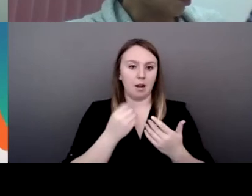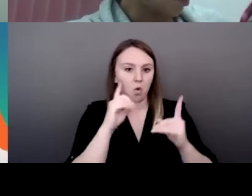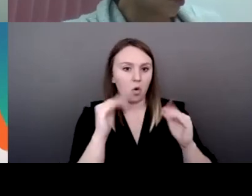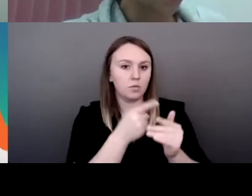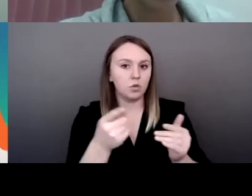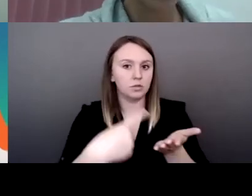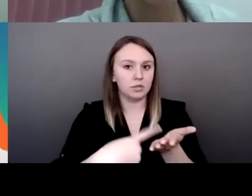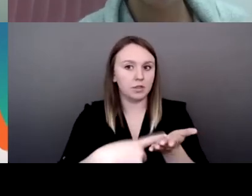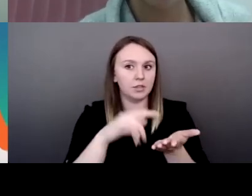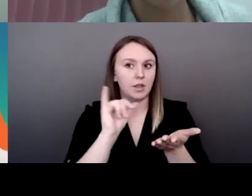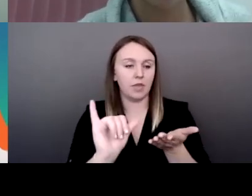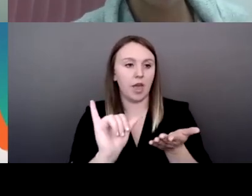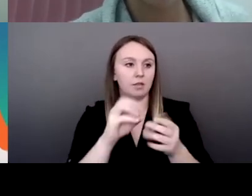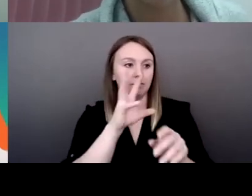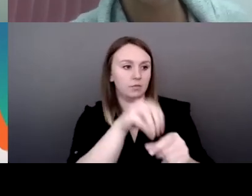your communities, and